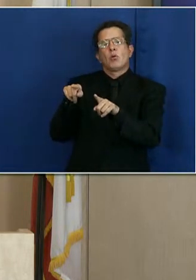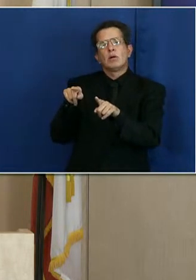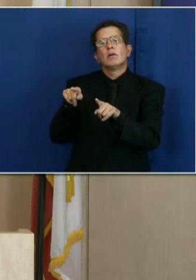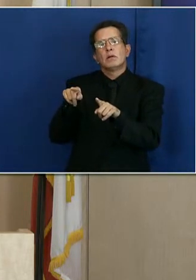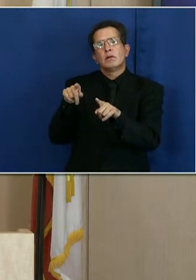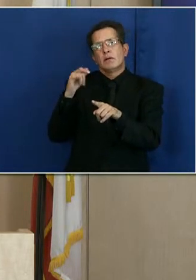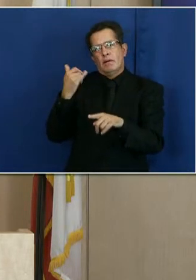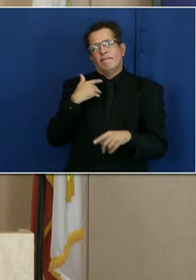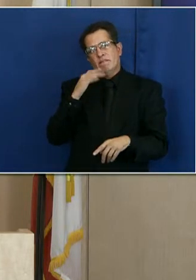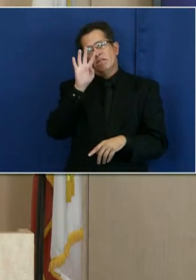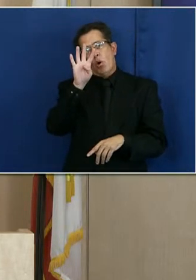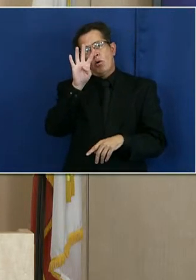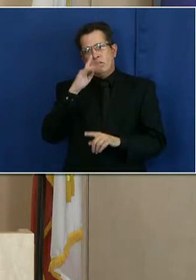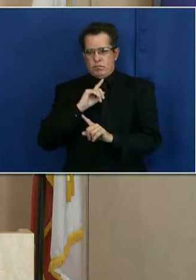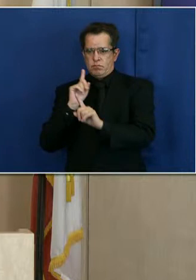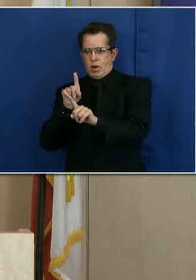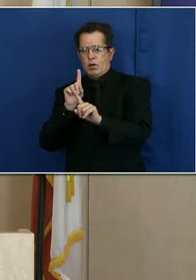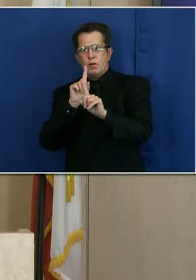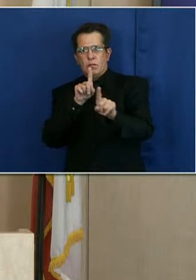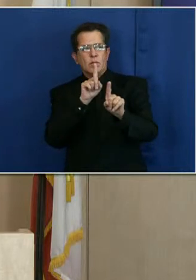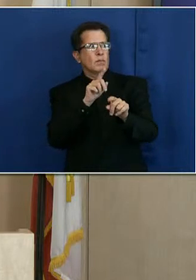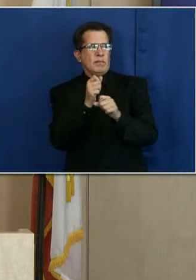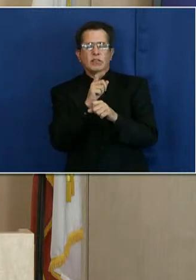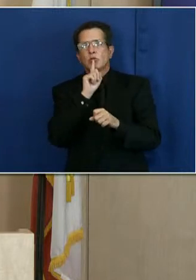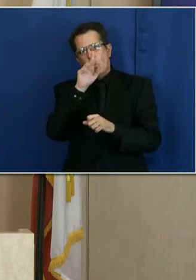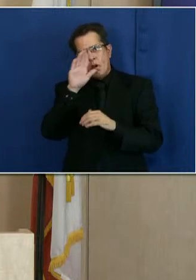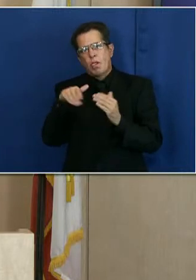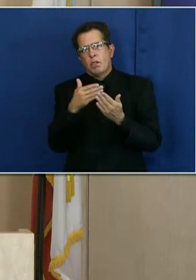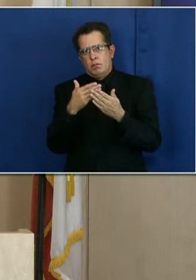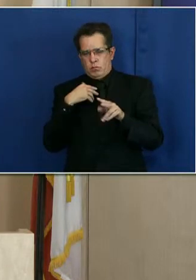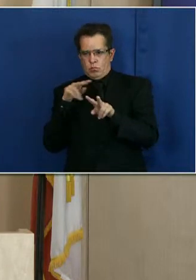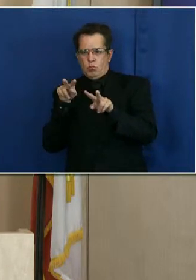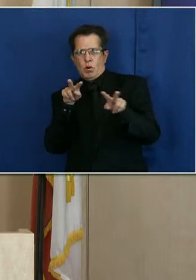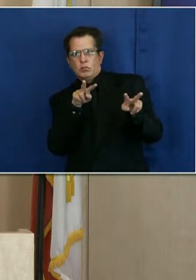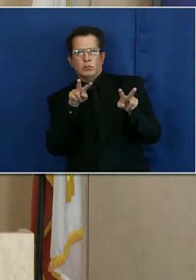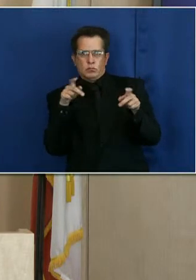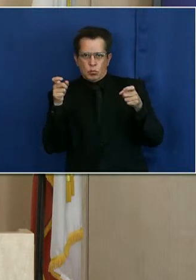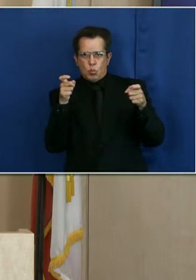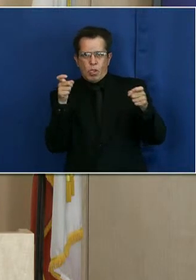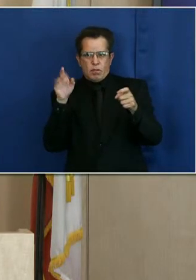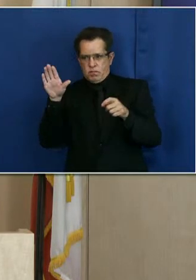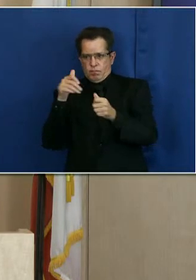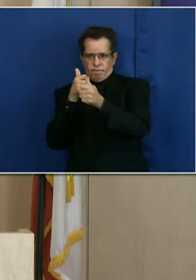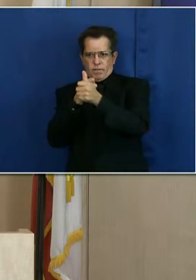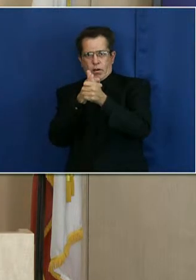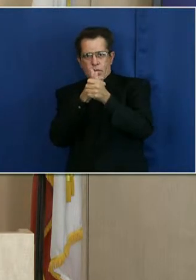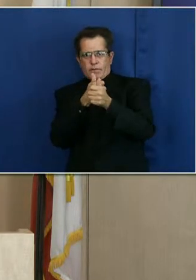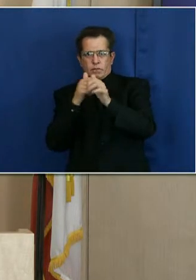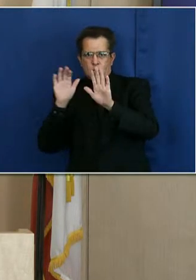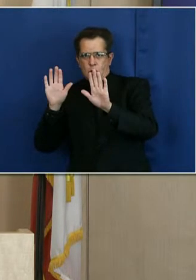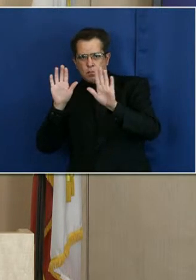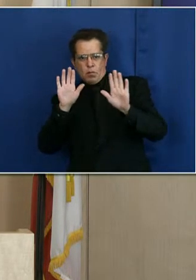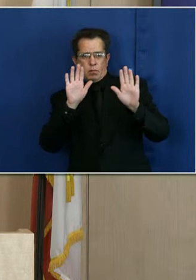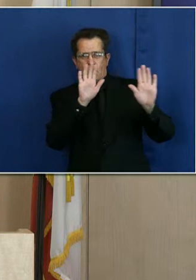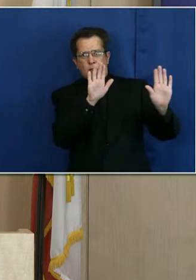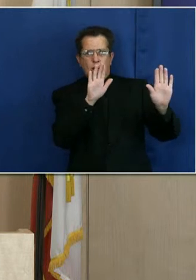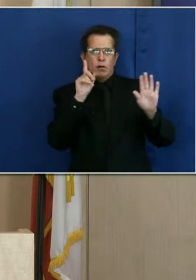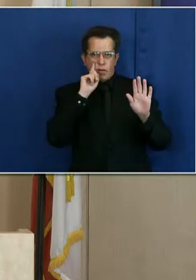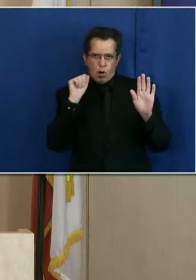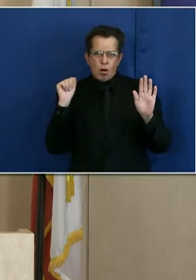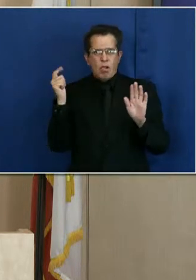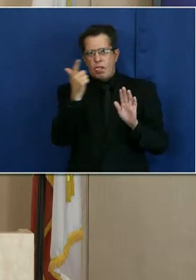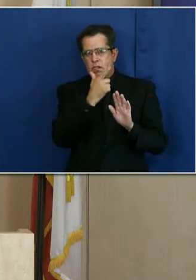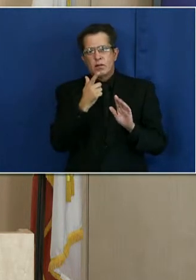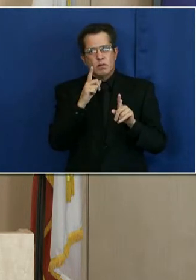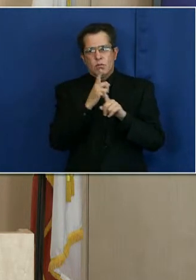buildings to be able to make sure that all the infection control measures are being taken. We don't have